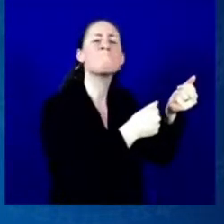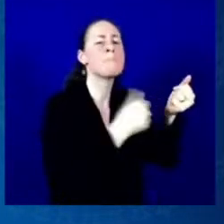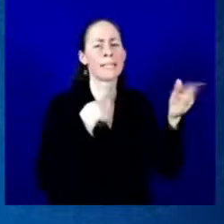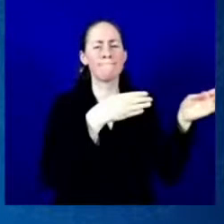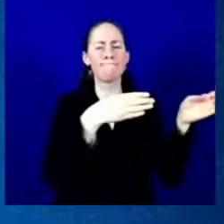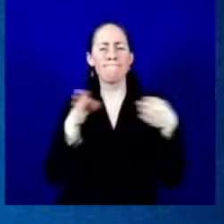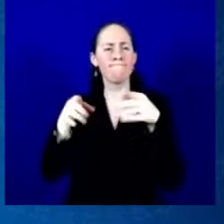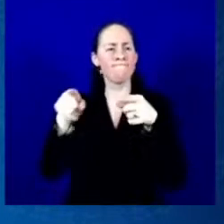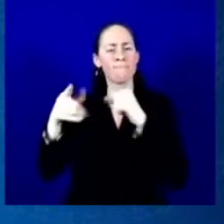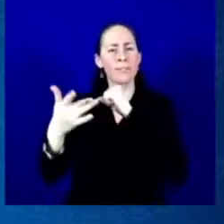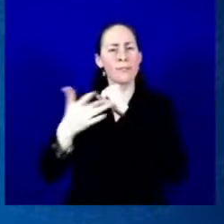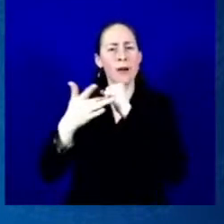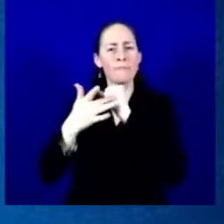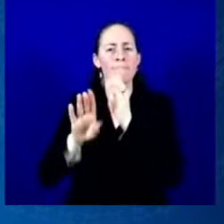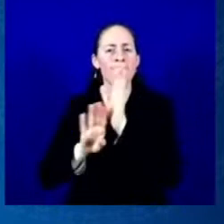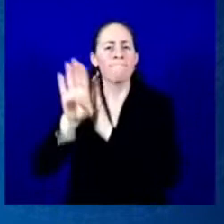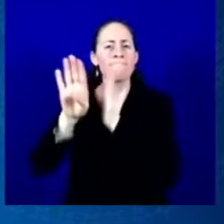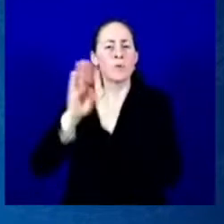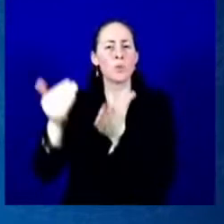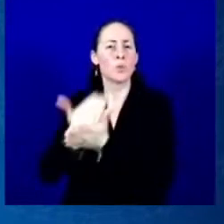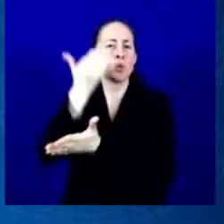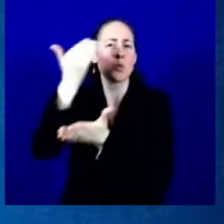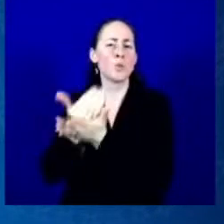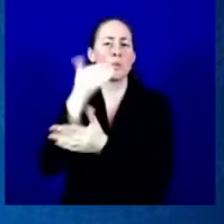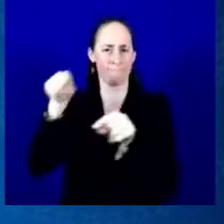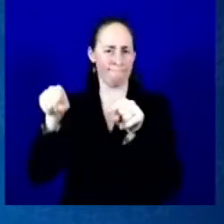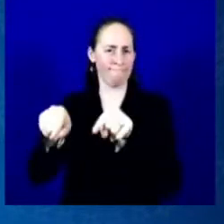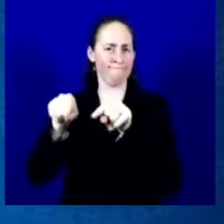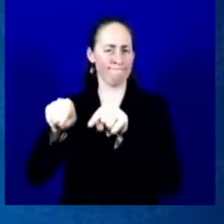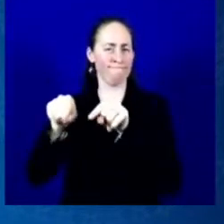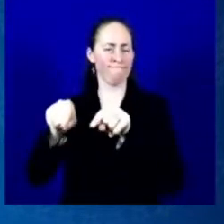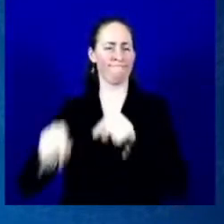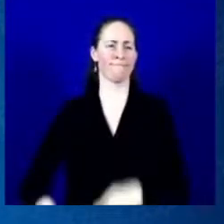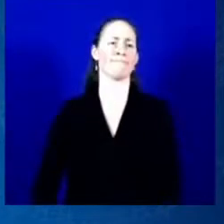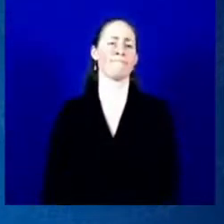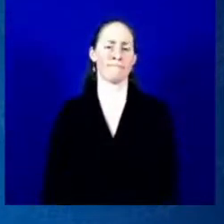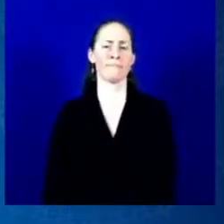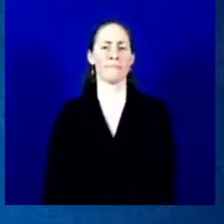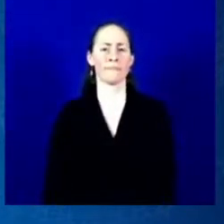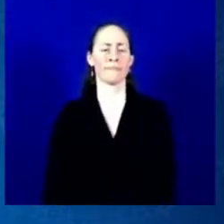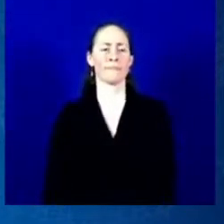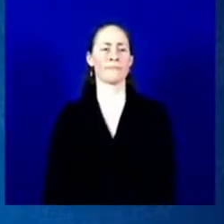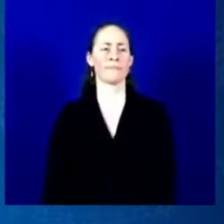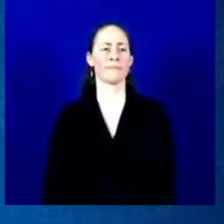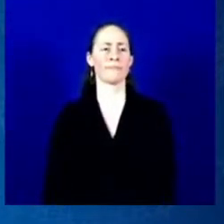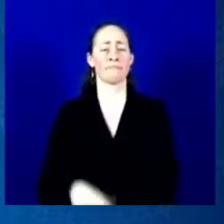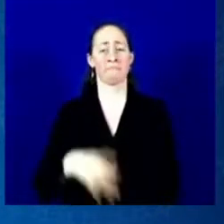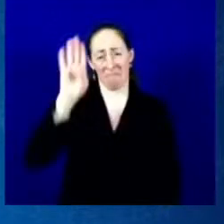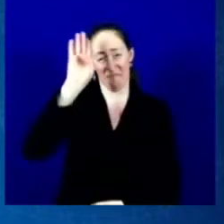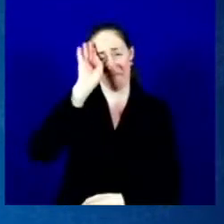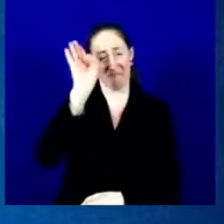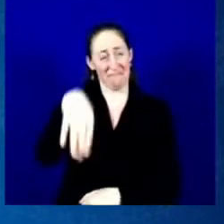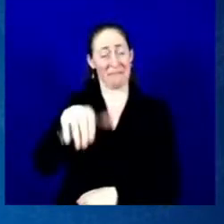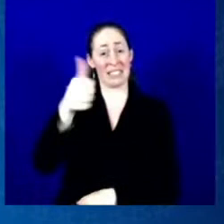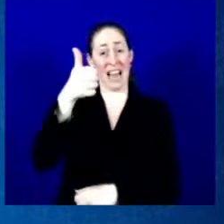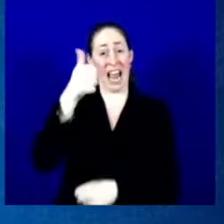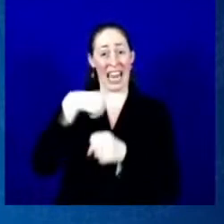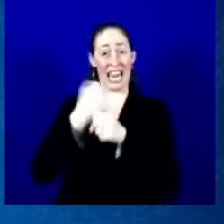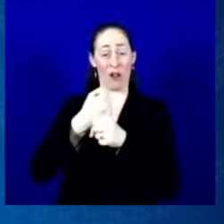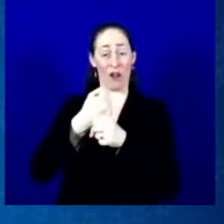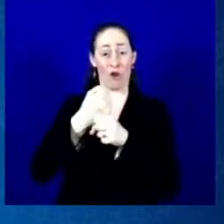do. We'll see more technological change in the next 10 years than we saw in the last 50. That's how rapidly